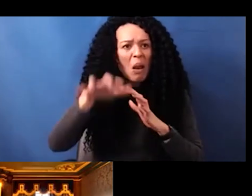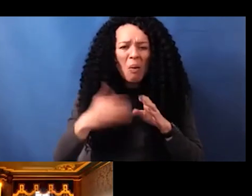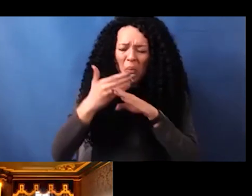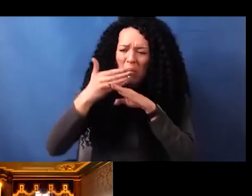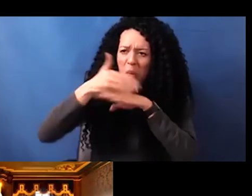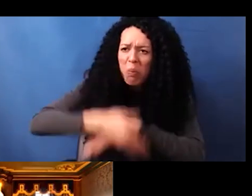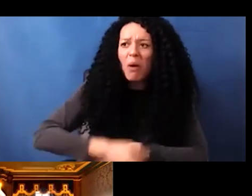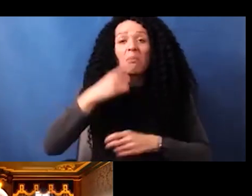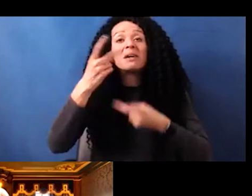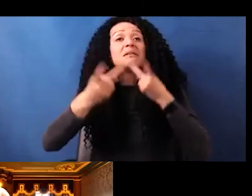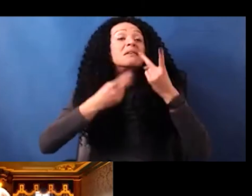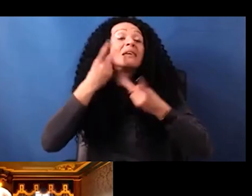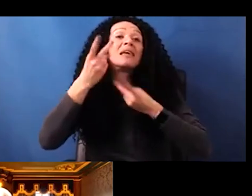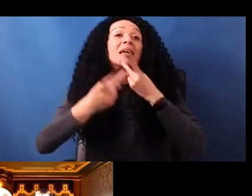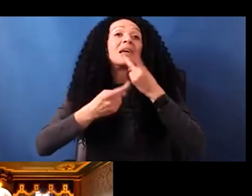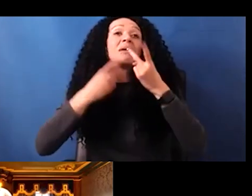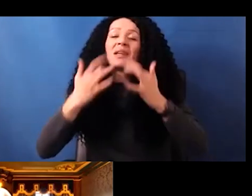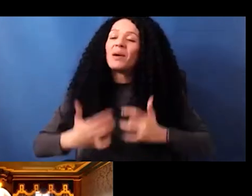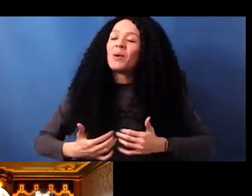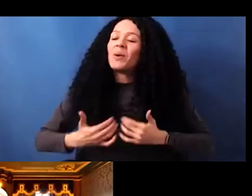ploughman on the